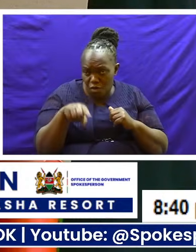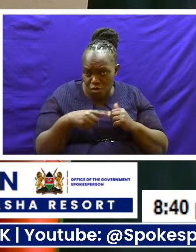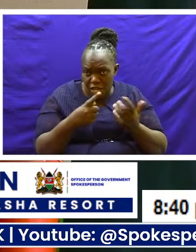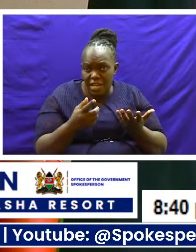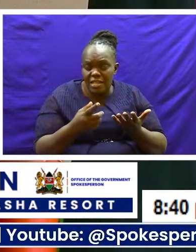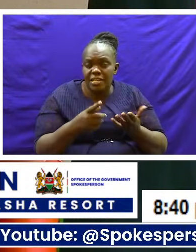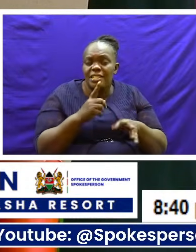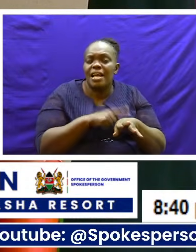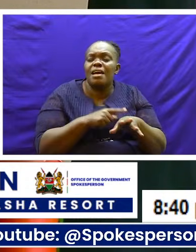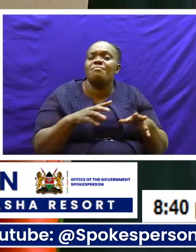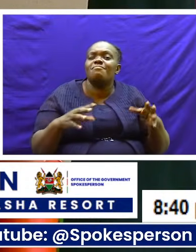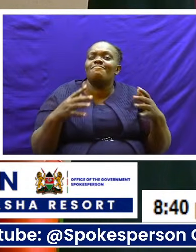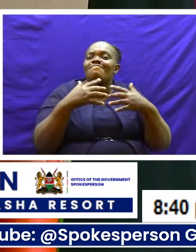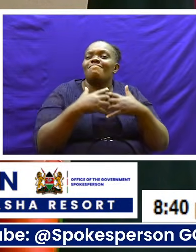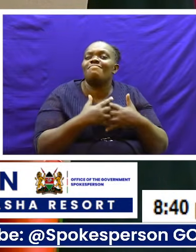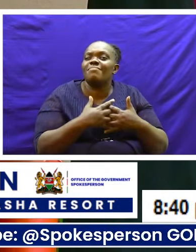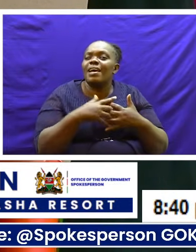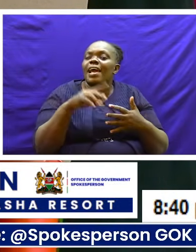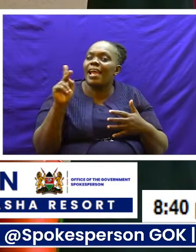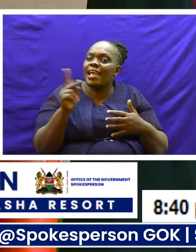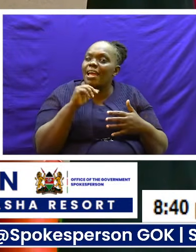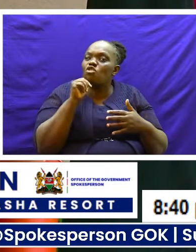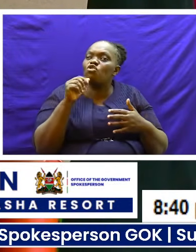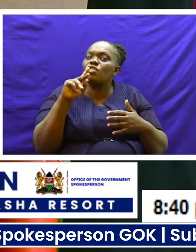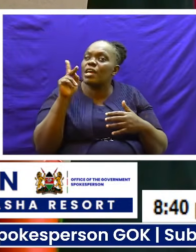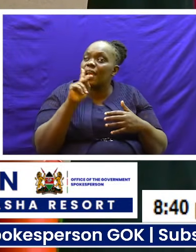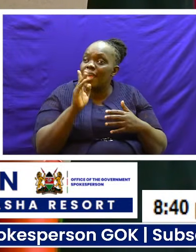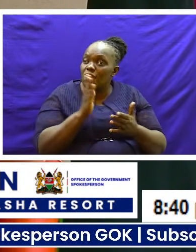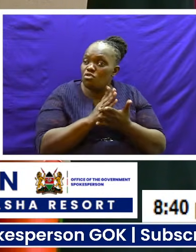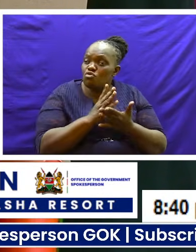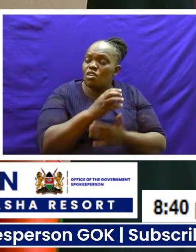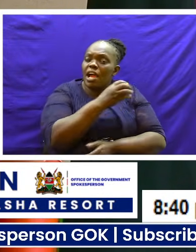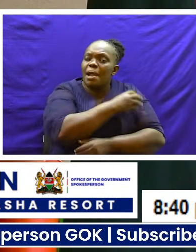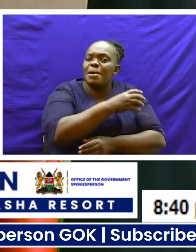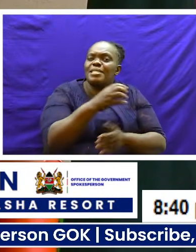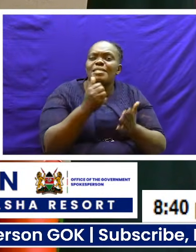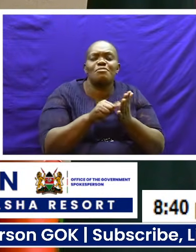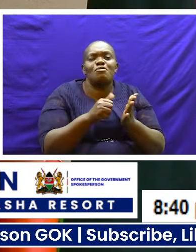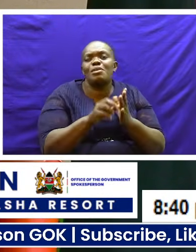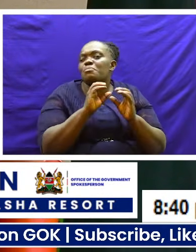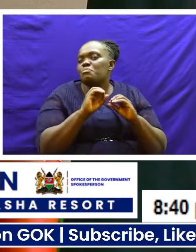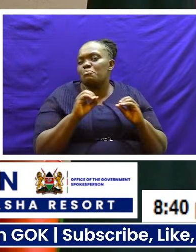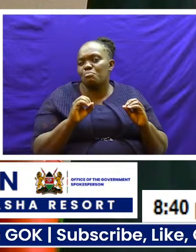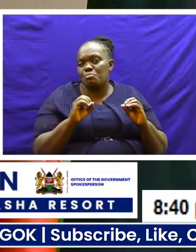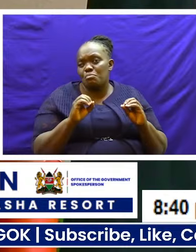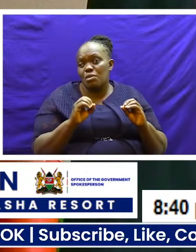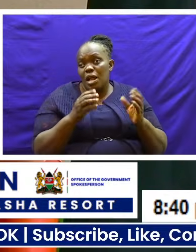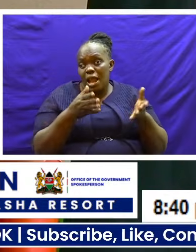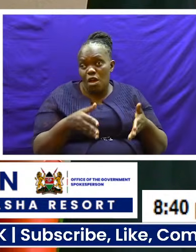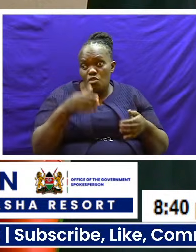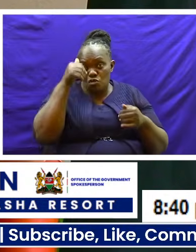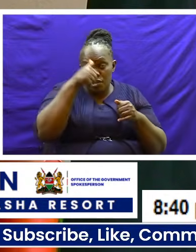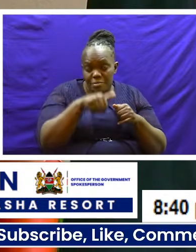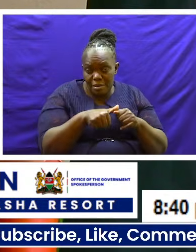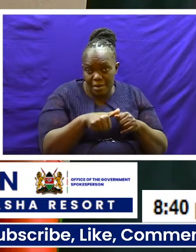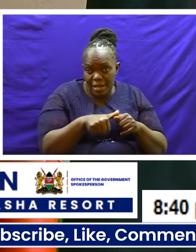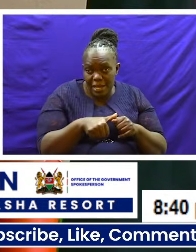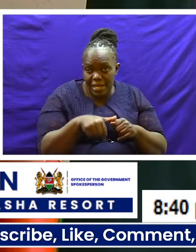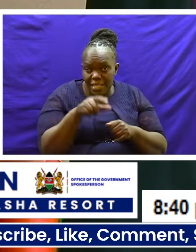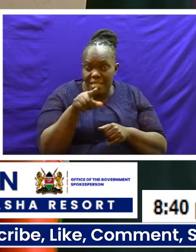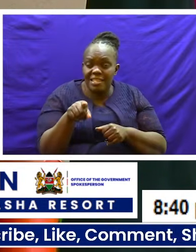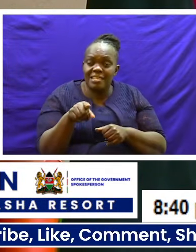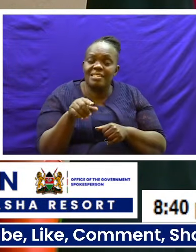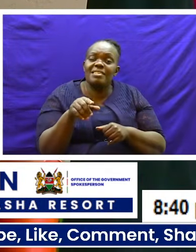270,000 when you combine Kenyans and non-Kenyans. So capacities is not an issue. Now remember,